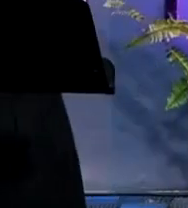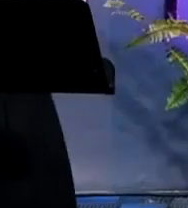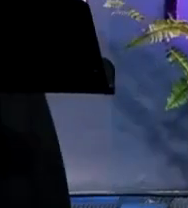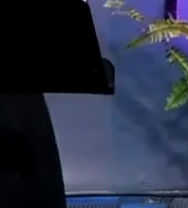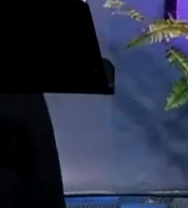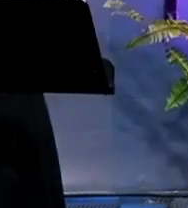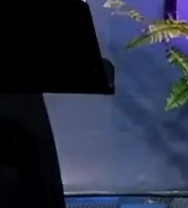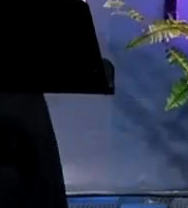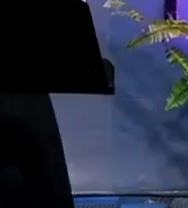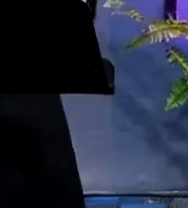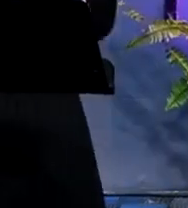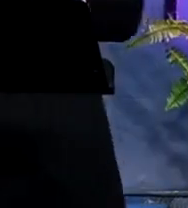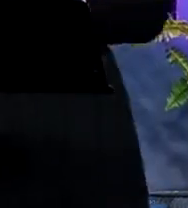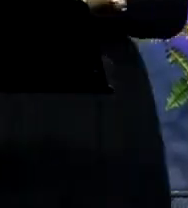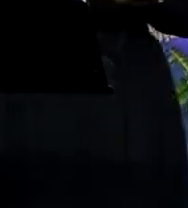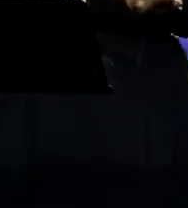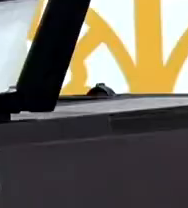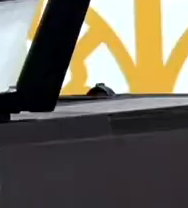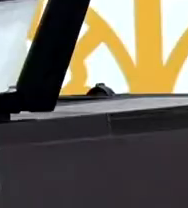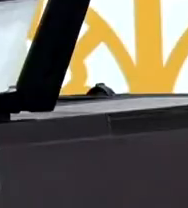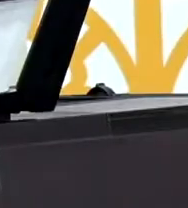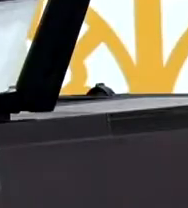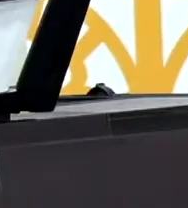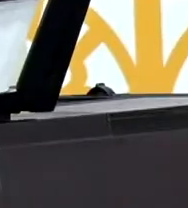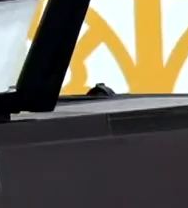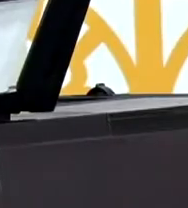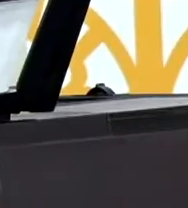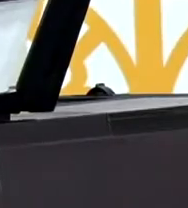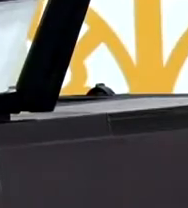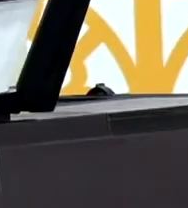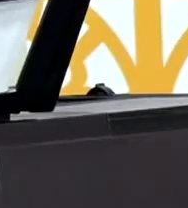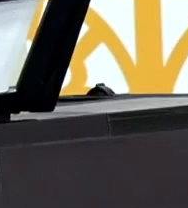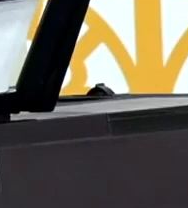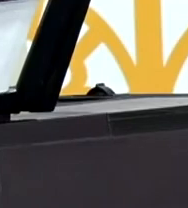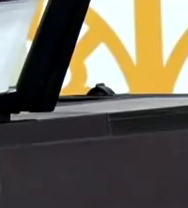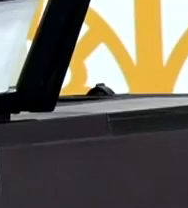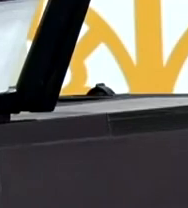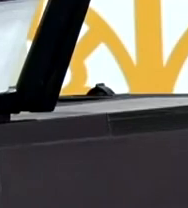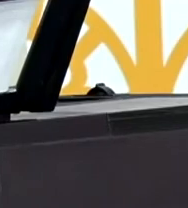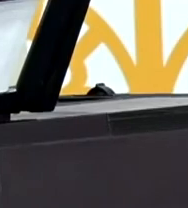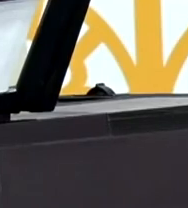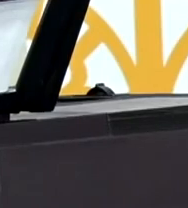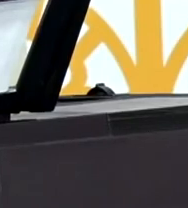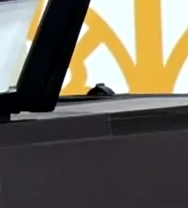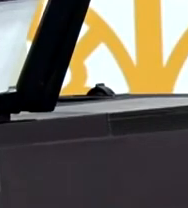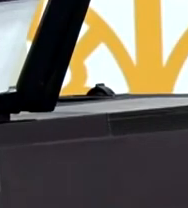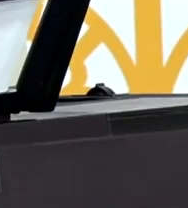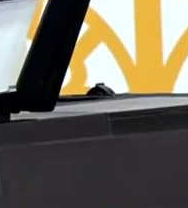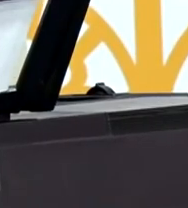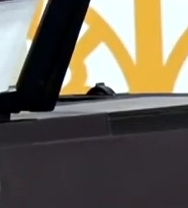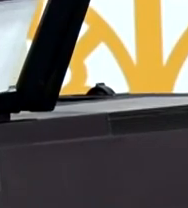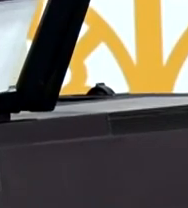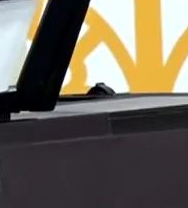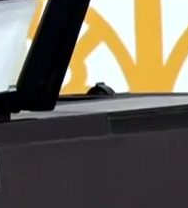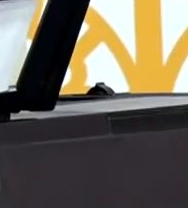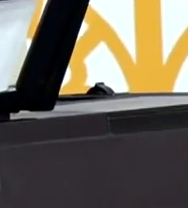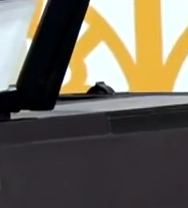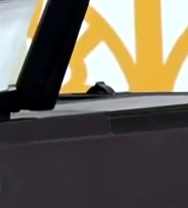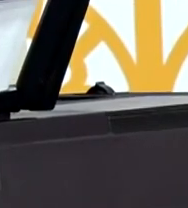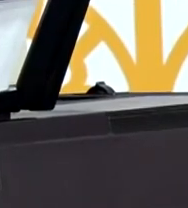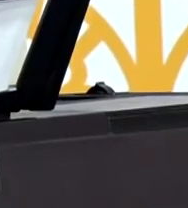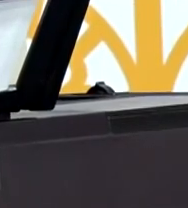of God? Yes, we'll gather, yes, we'll gather at the river,